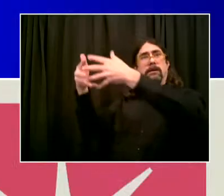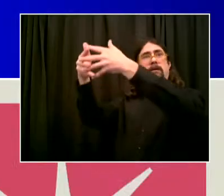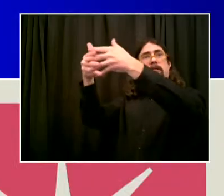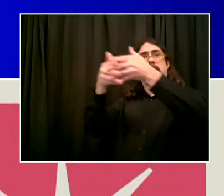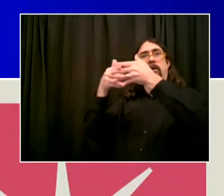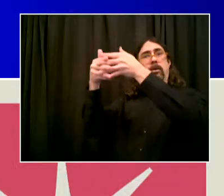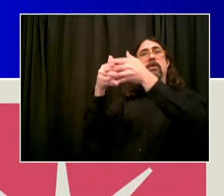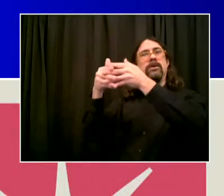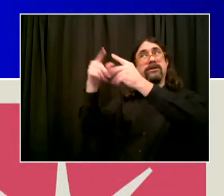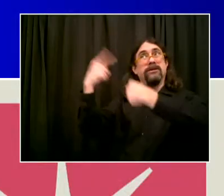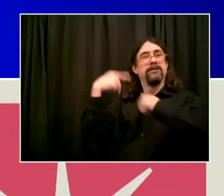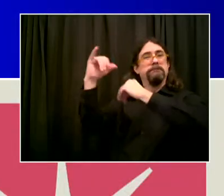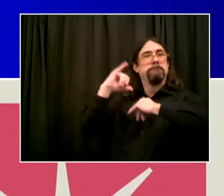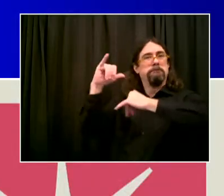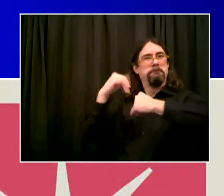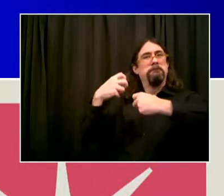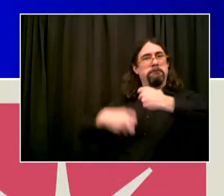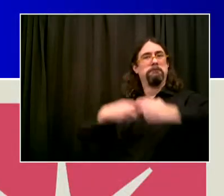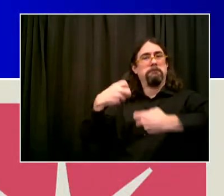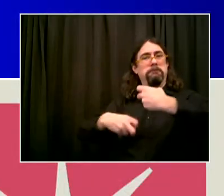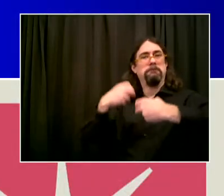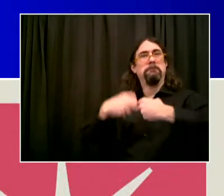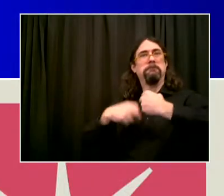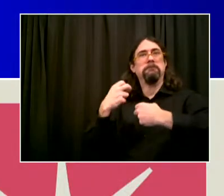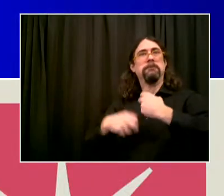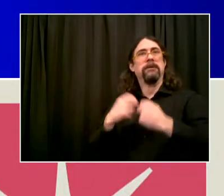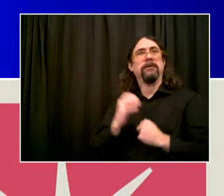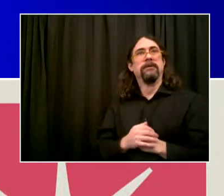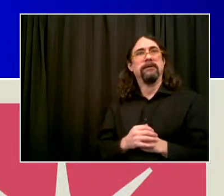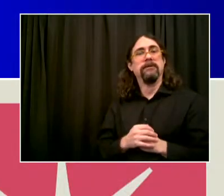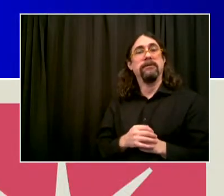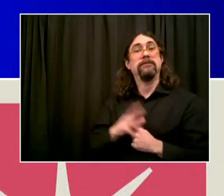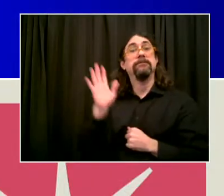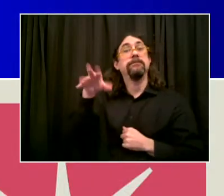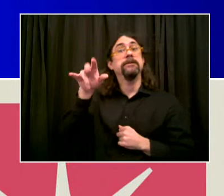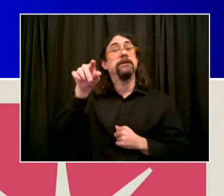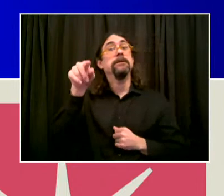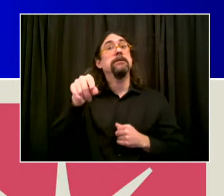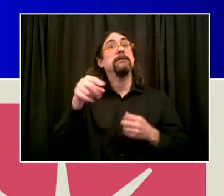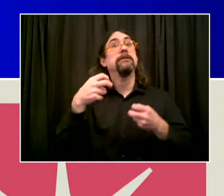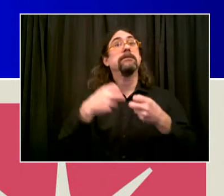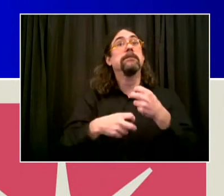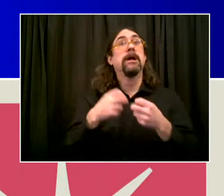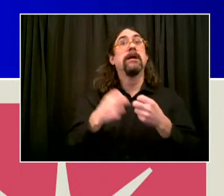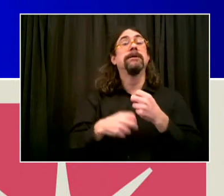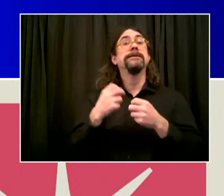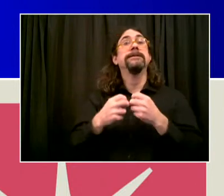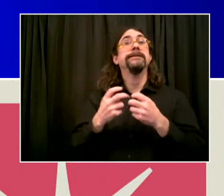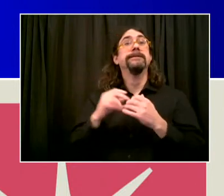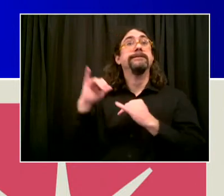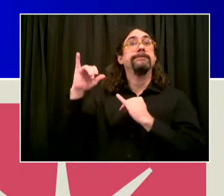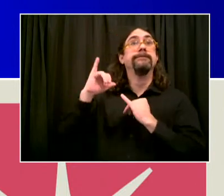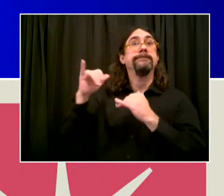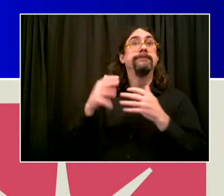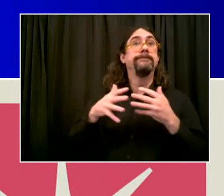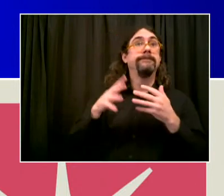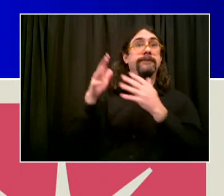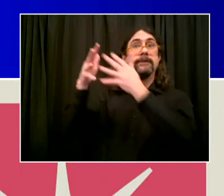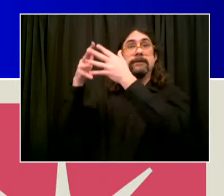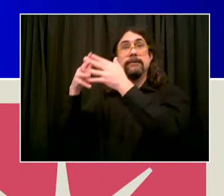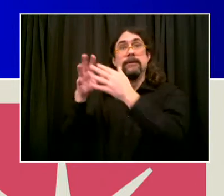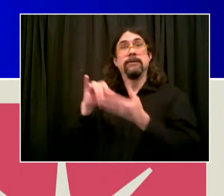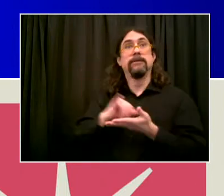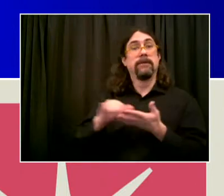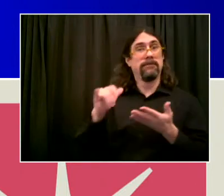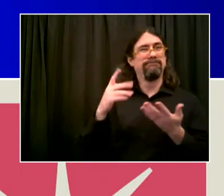are not getting vaccinated sufficiently. And there's more than one reason for that. But we gotta come to grips with it and we gotta deal with it. It's